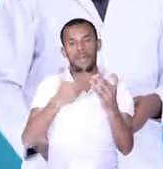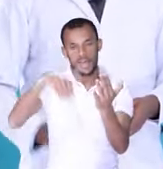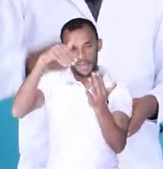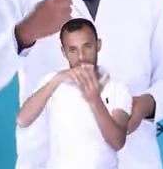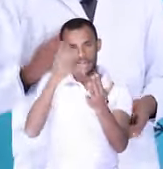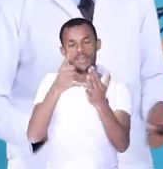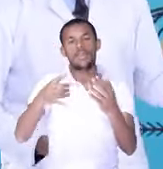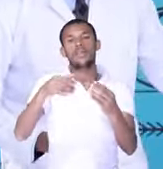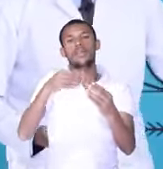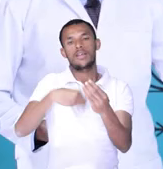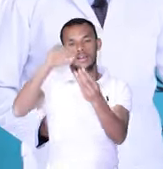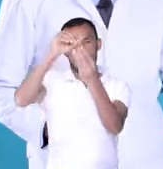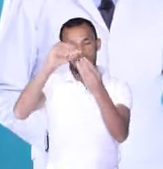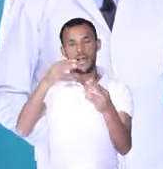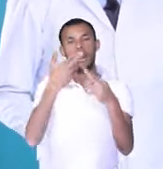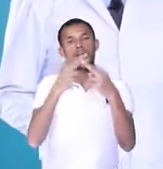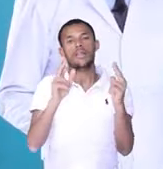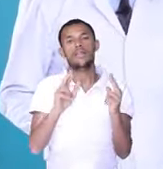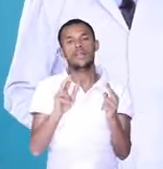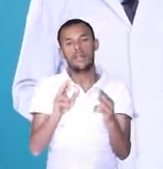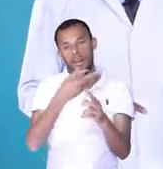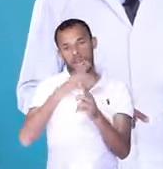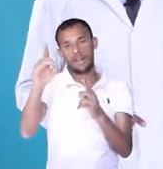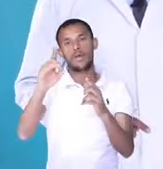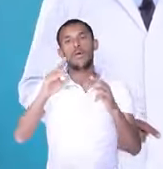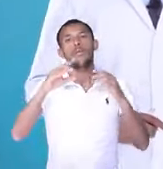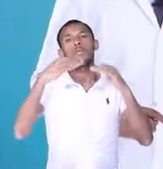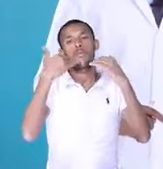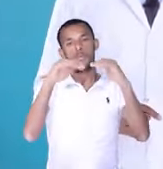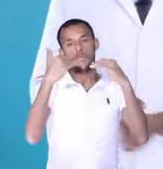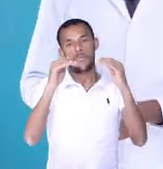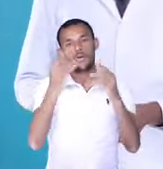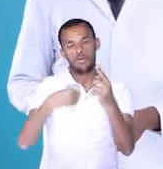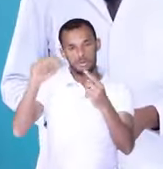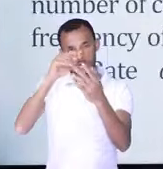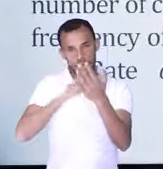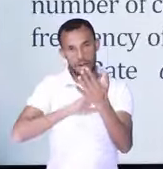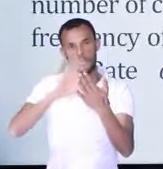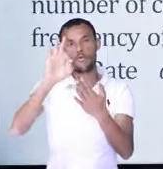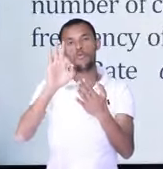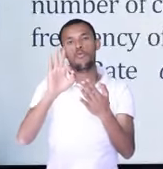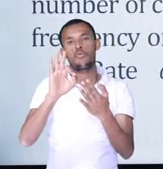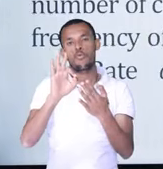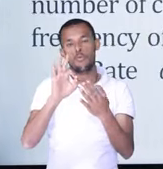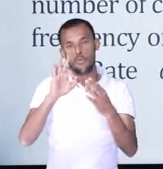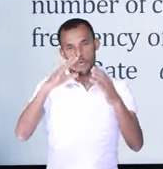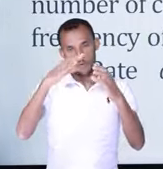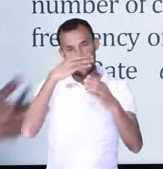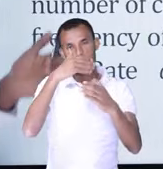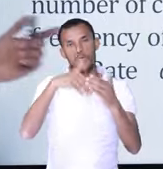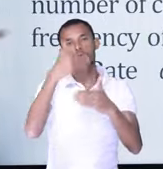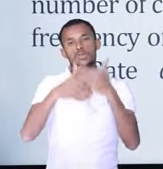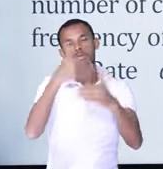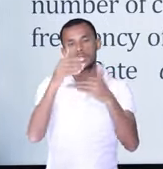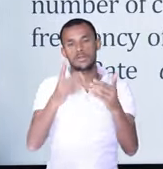it increases. Therefore, rate is what? Directly proportional to the number of collision. The higher the concentration,